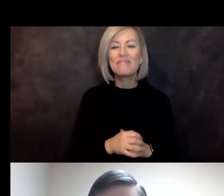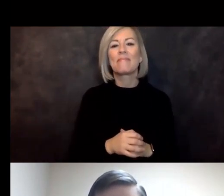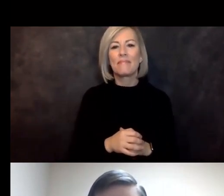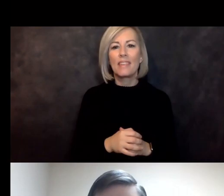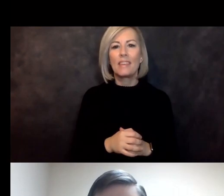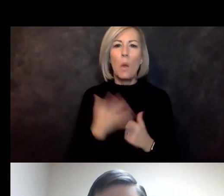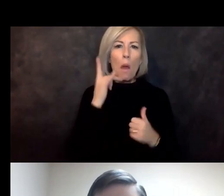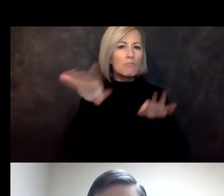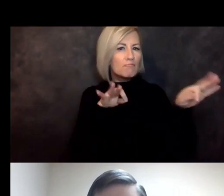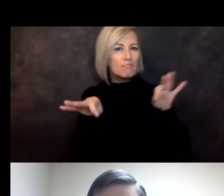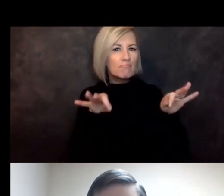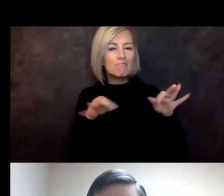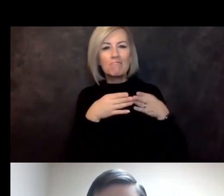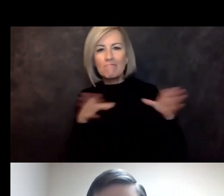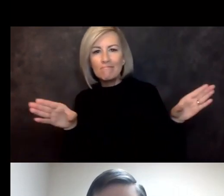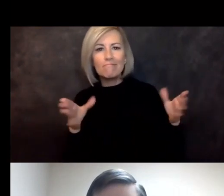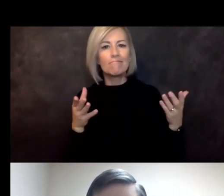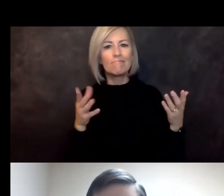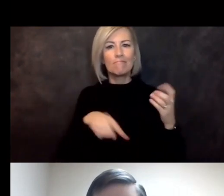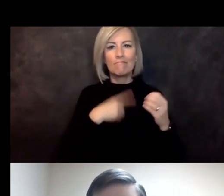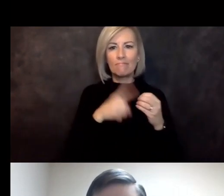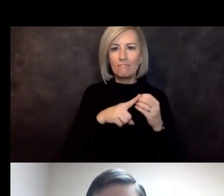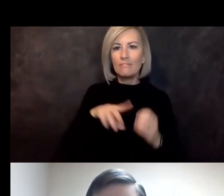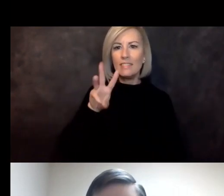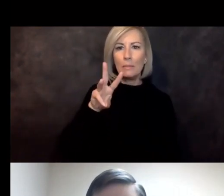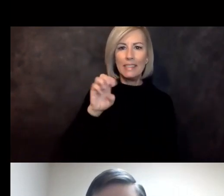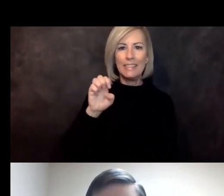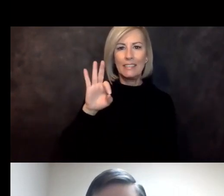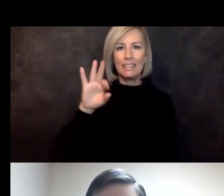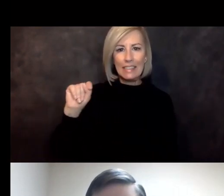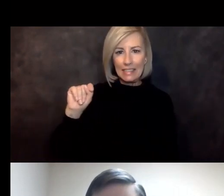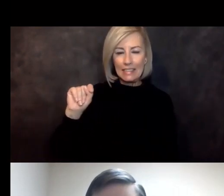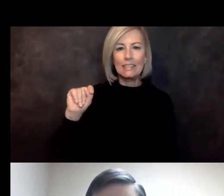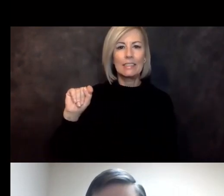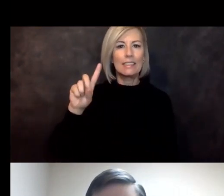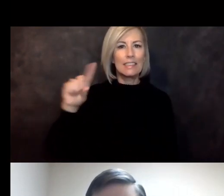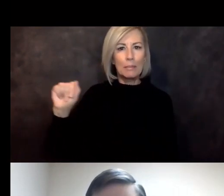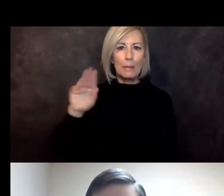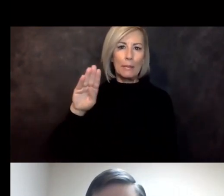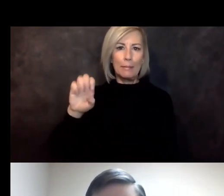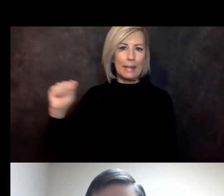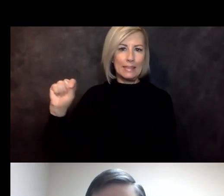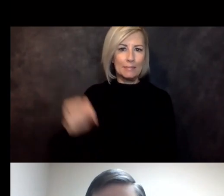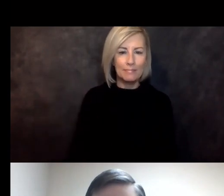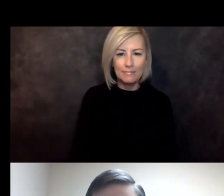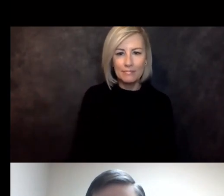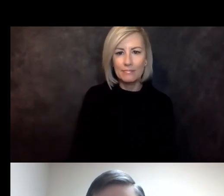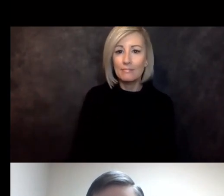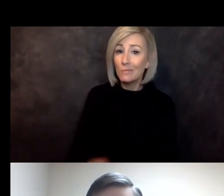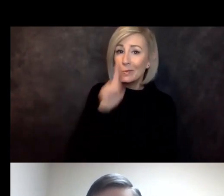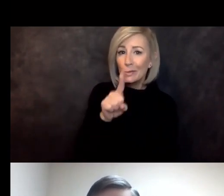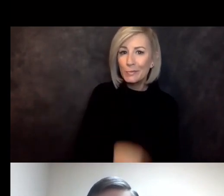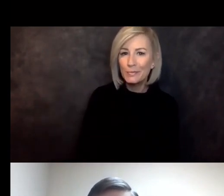overview of WEFT, WEFT's Disability Beat. Sure.